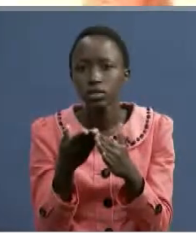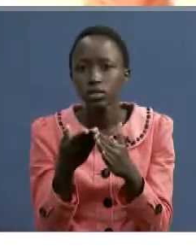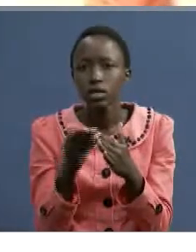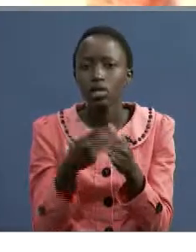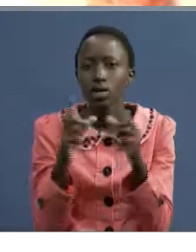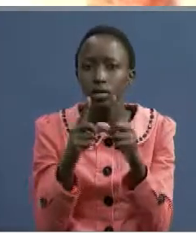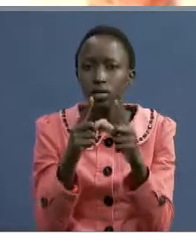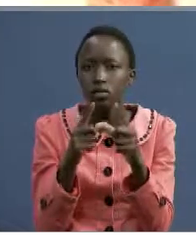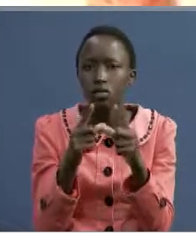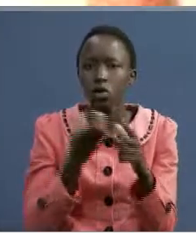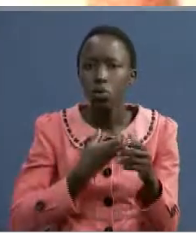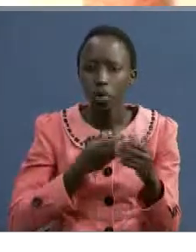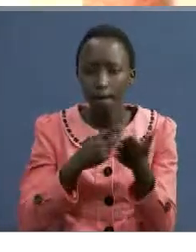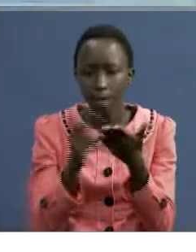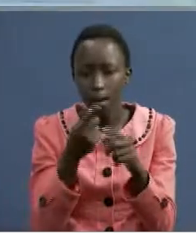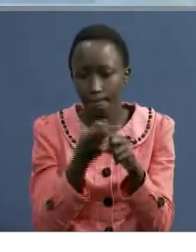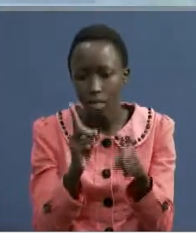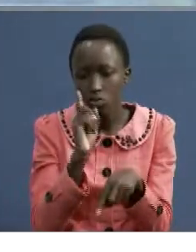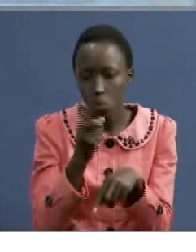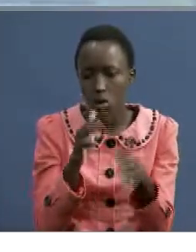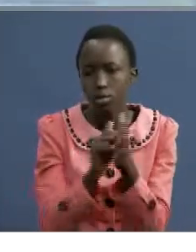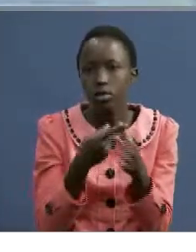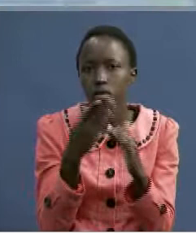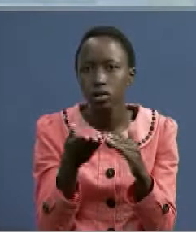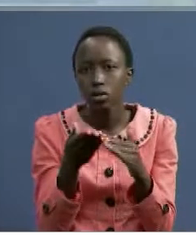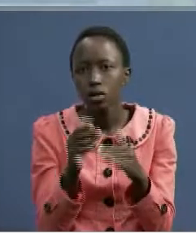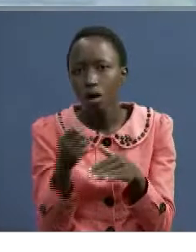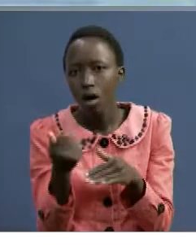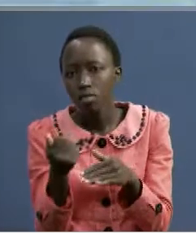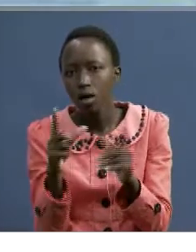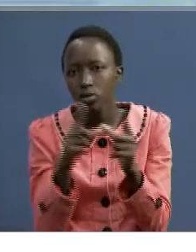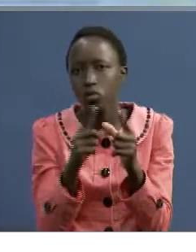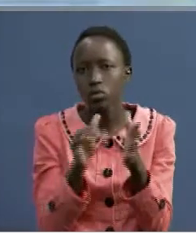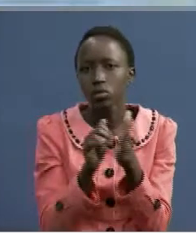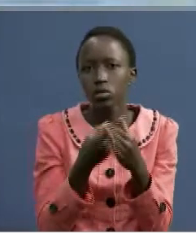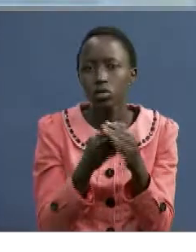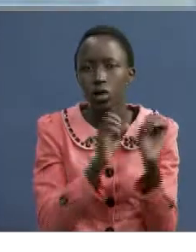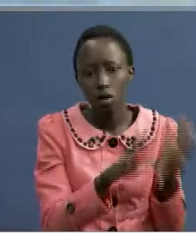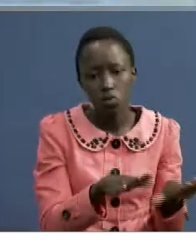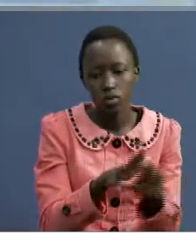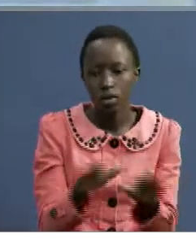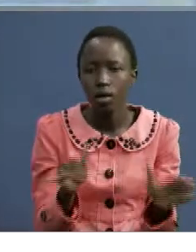deed owners will be compensated, but also warned that those with the unauthentic documents will